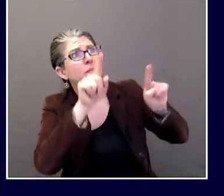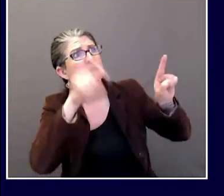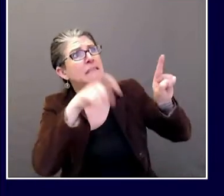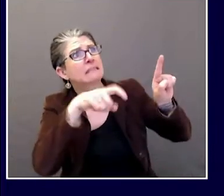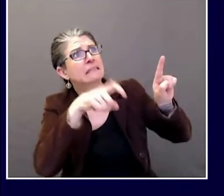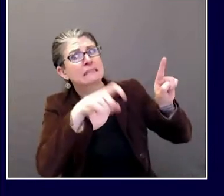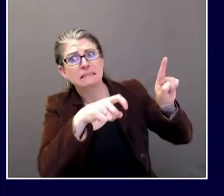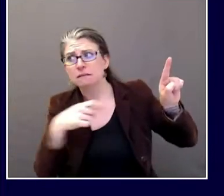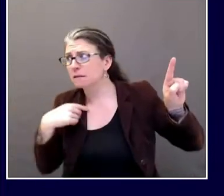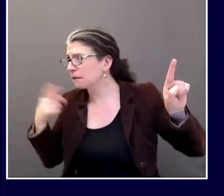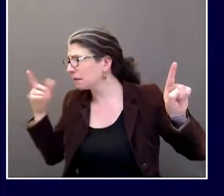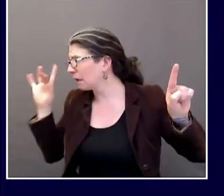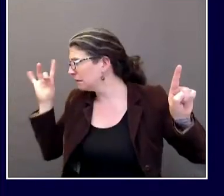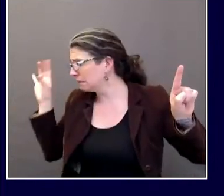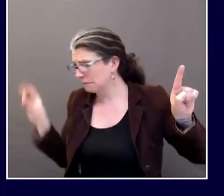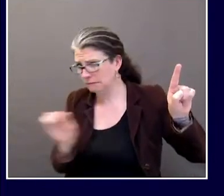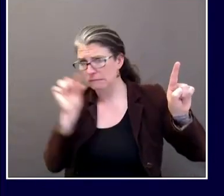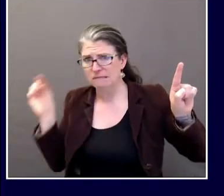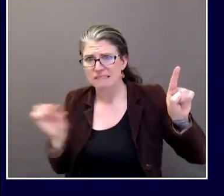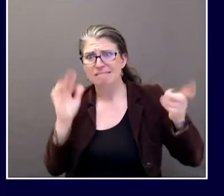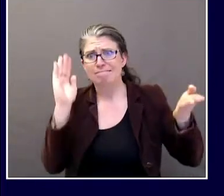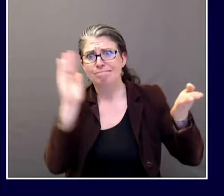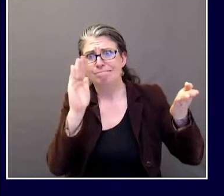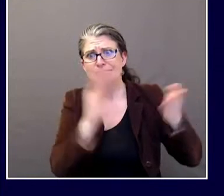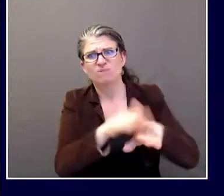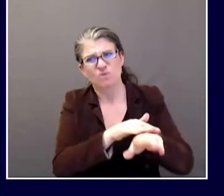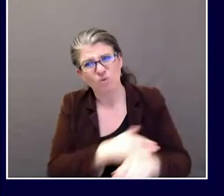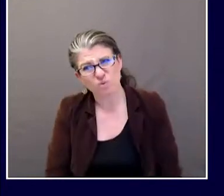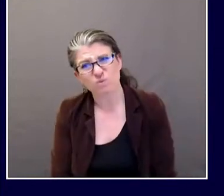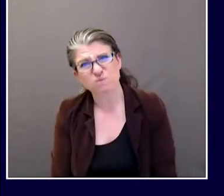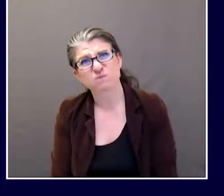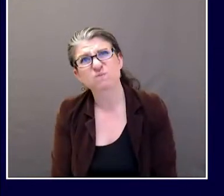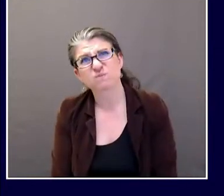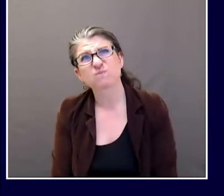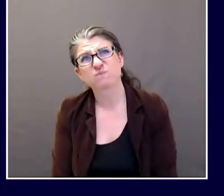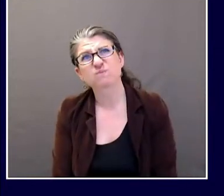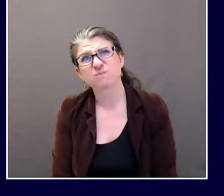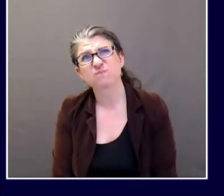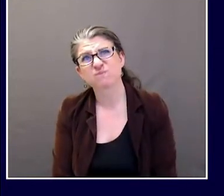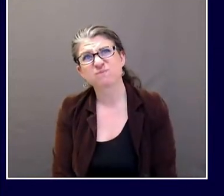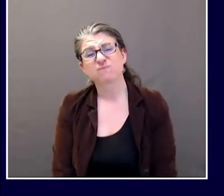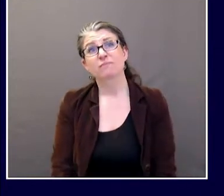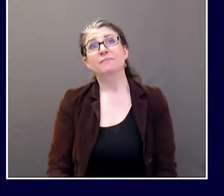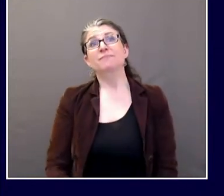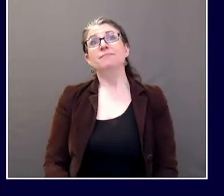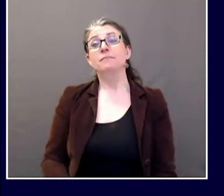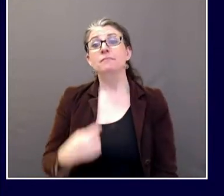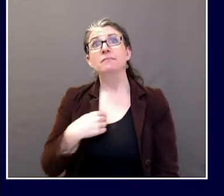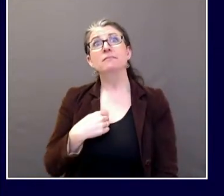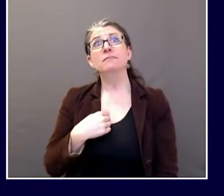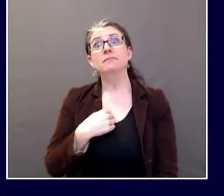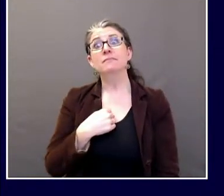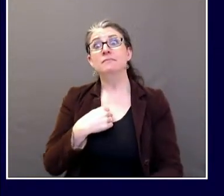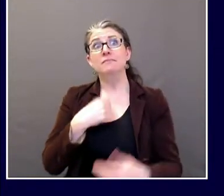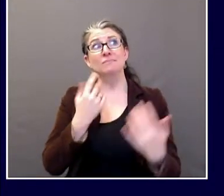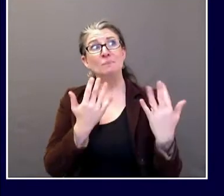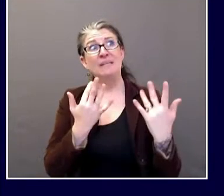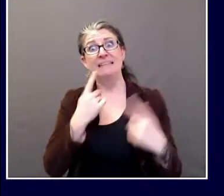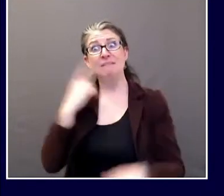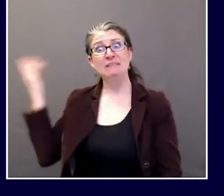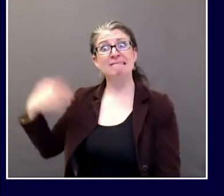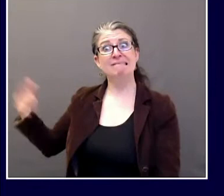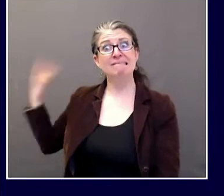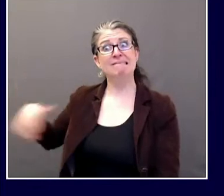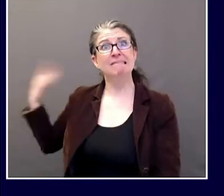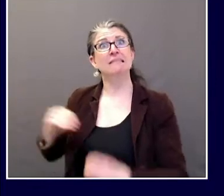are independent medical offices or whether they are pharmacies in your neighborhoods. For right now, with such a limited supply,